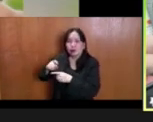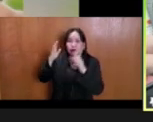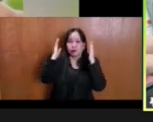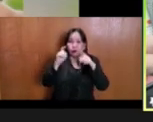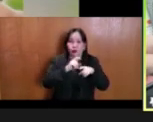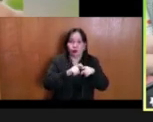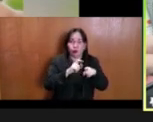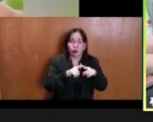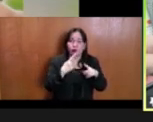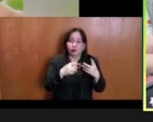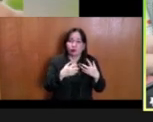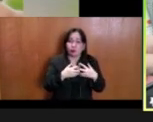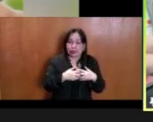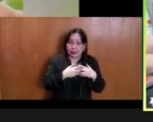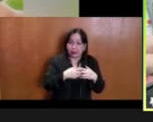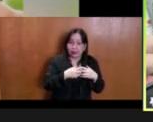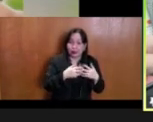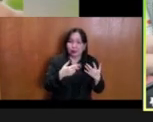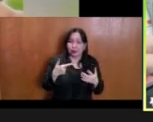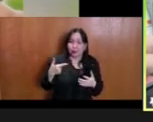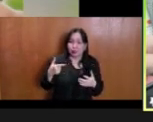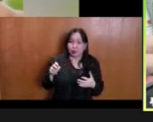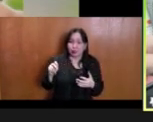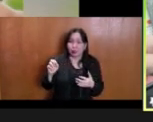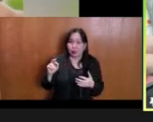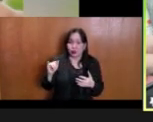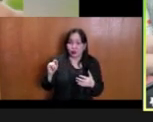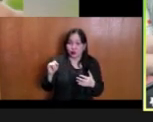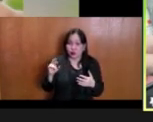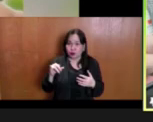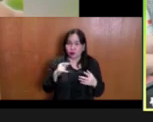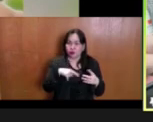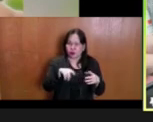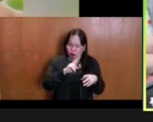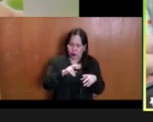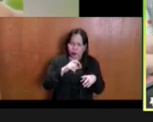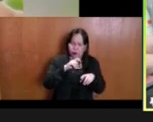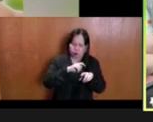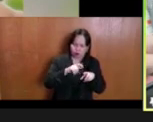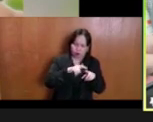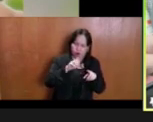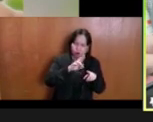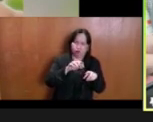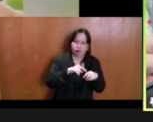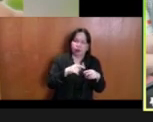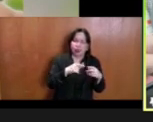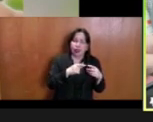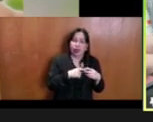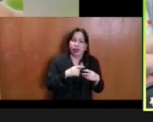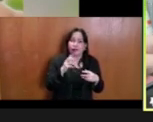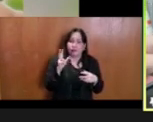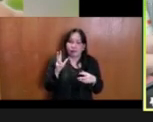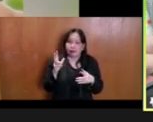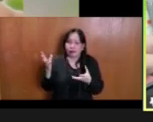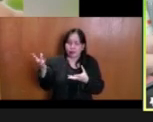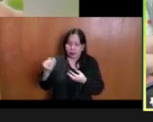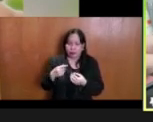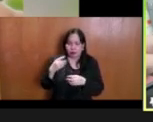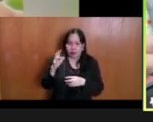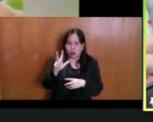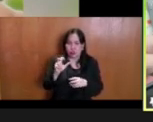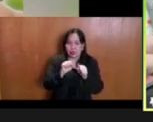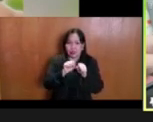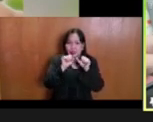at the power plant, the generators. But there are always three systems. We have the generation component,